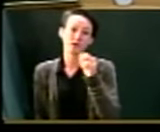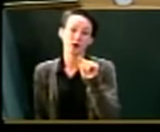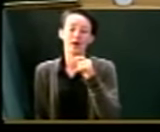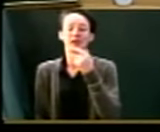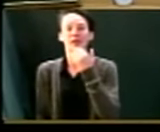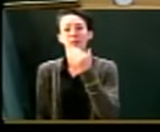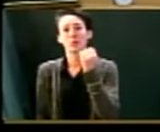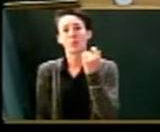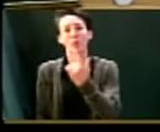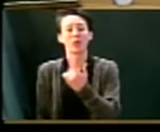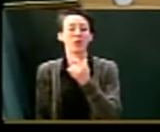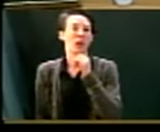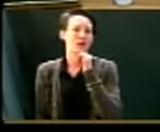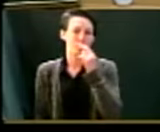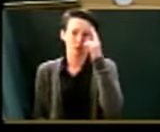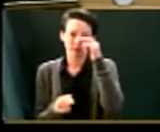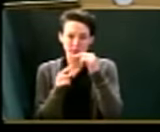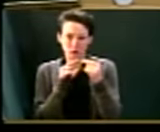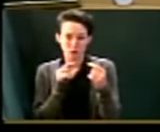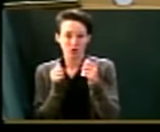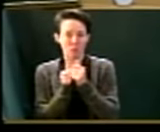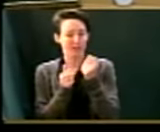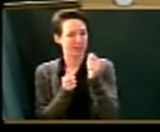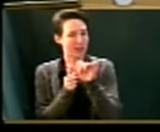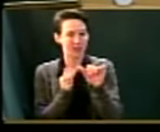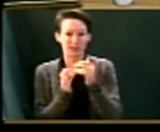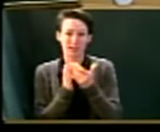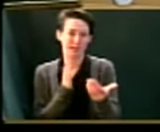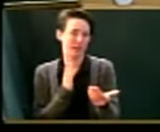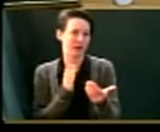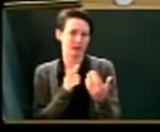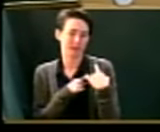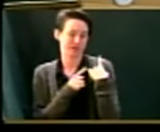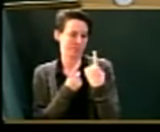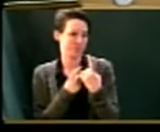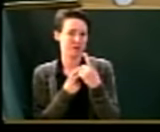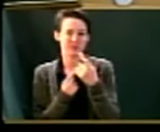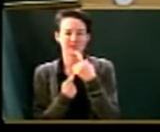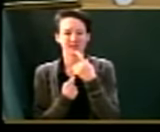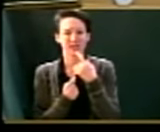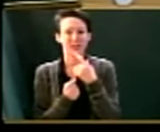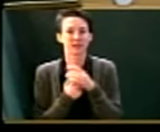I don't disagree with anything that has been said.